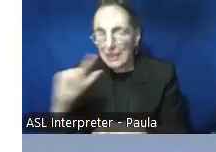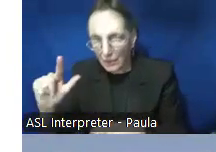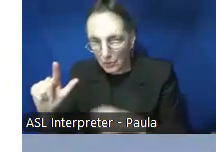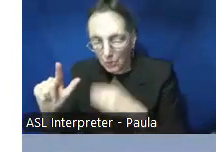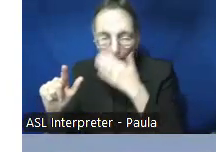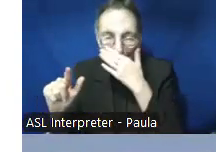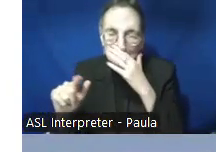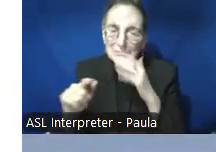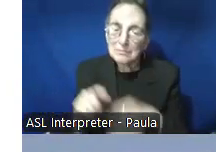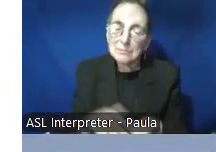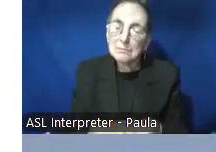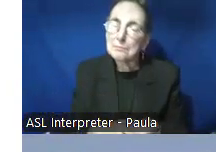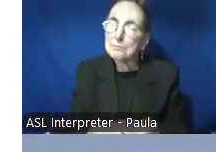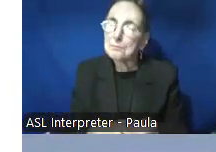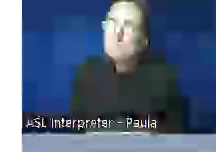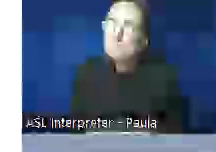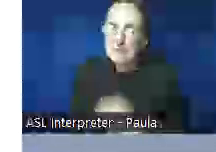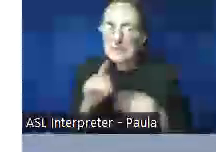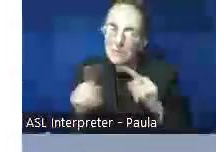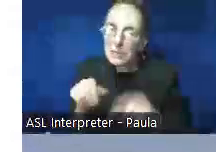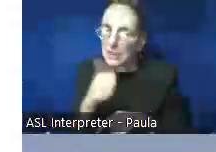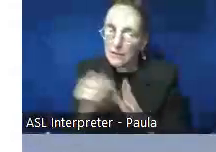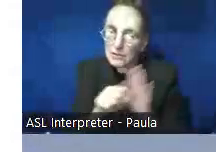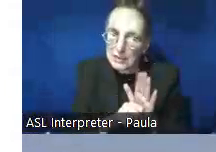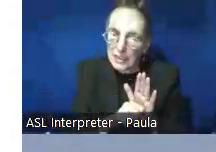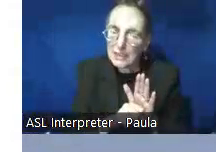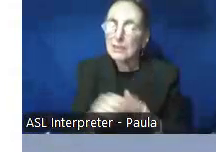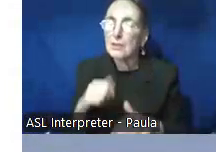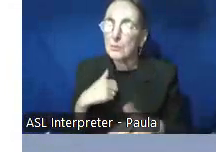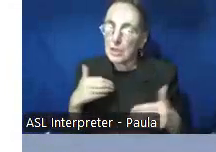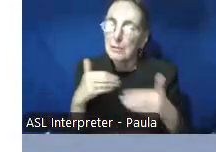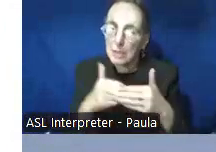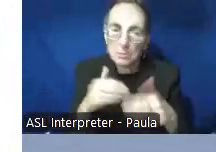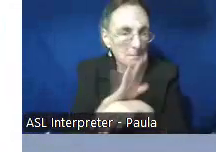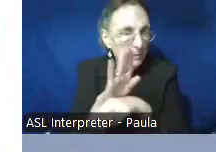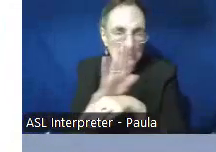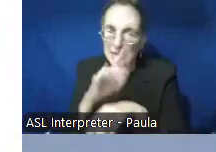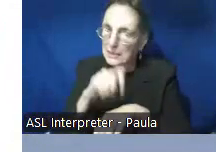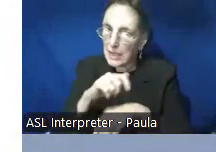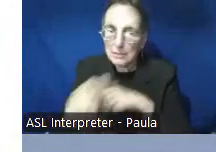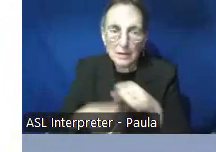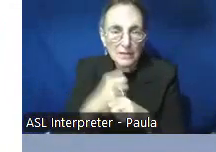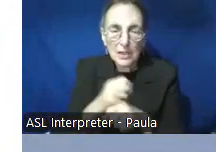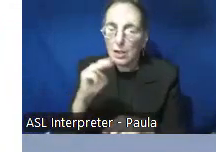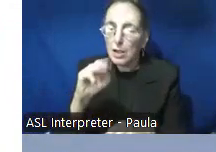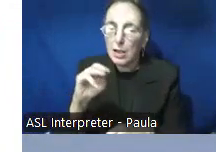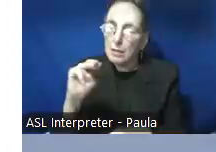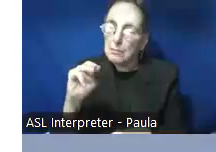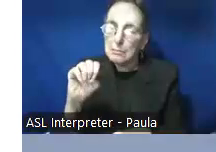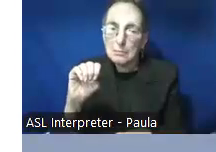in other states. And then we're coming up on our busiest time of the year. Medicare open enrollment starts